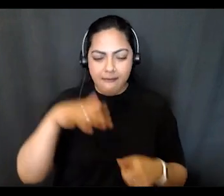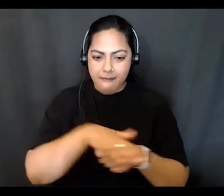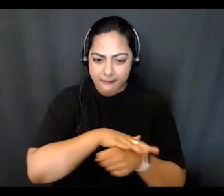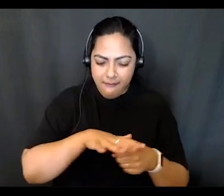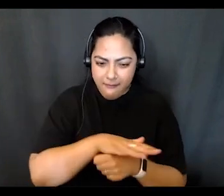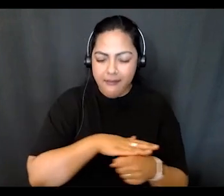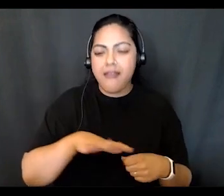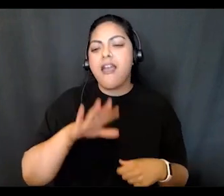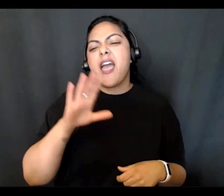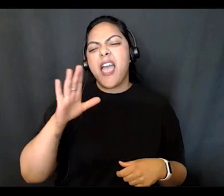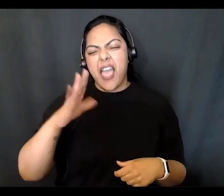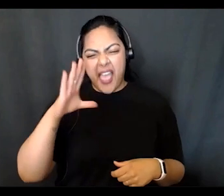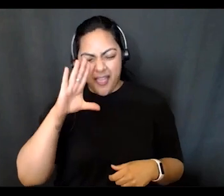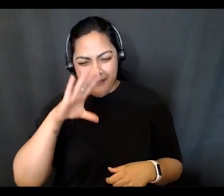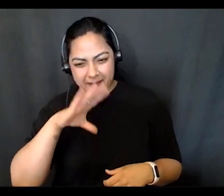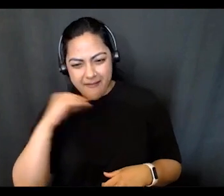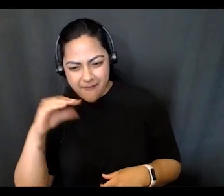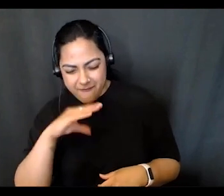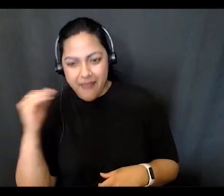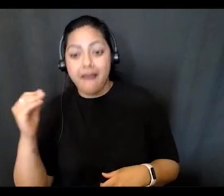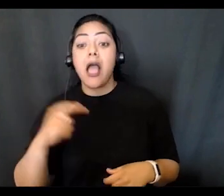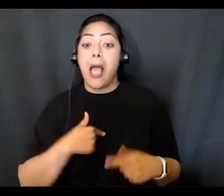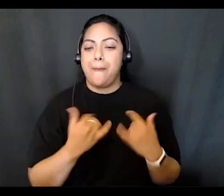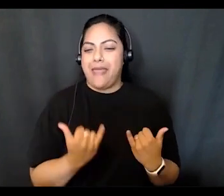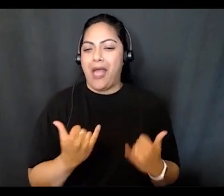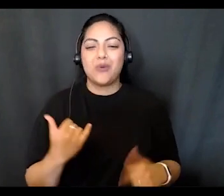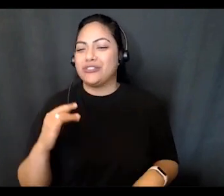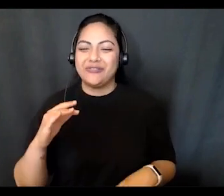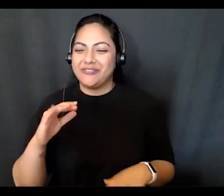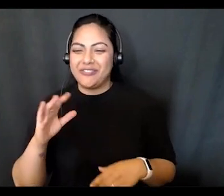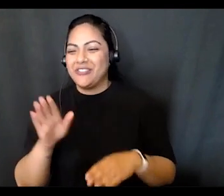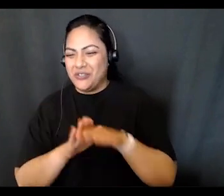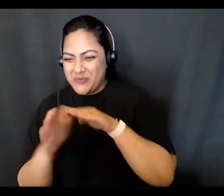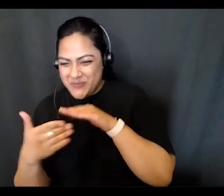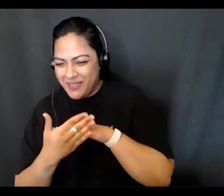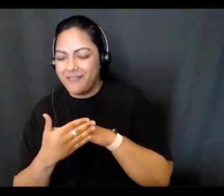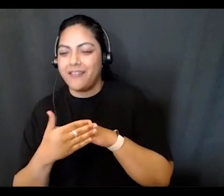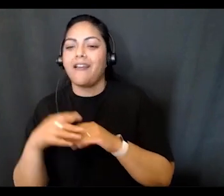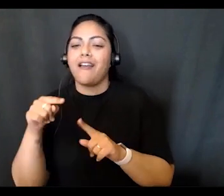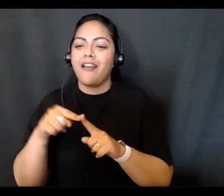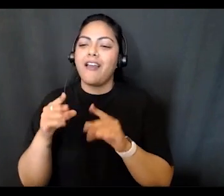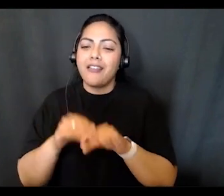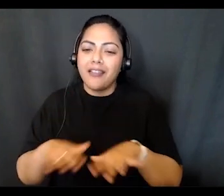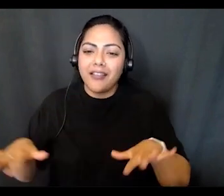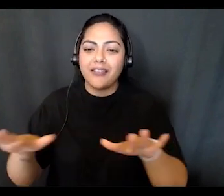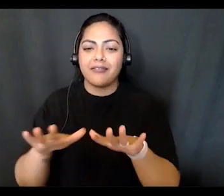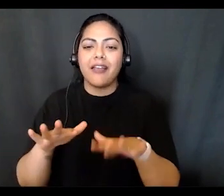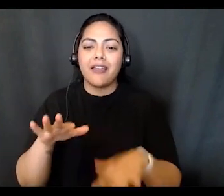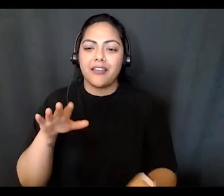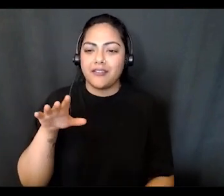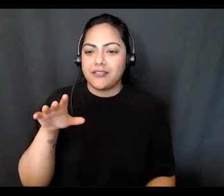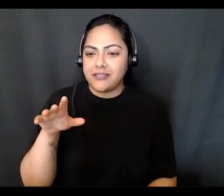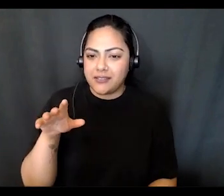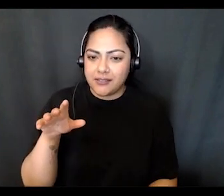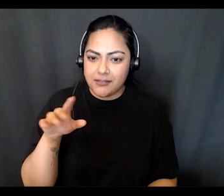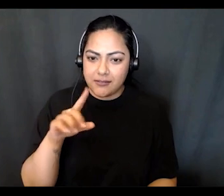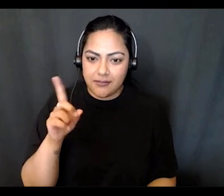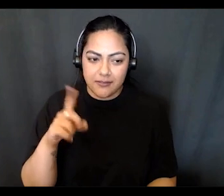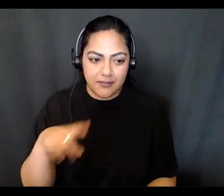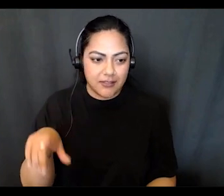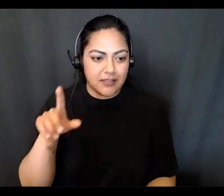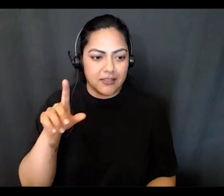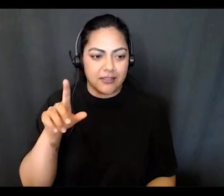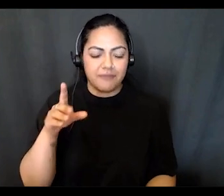and Chibouctouc. I'm currently in Jamaica, on the lands of the Taino peoples